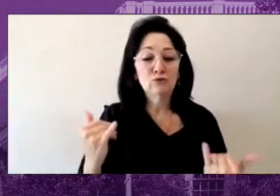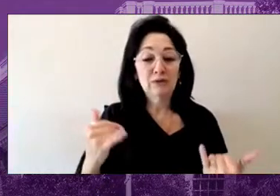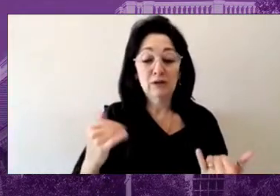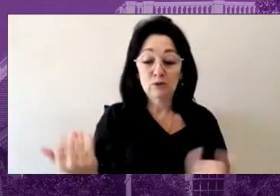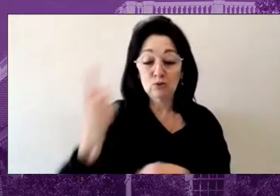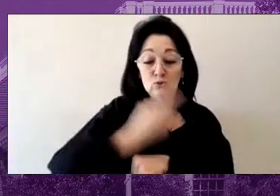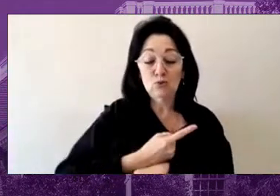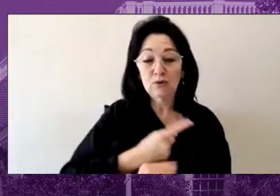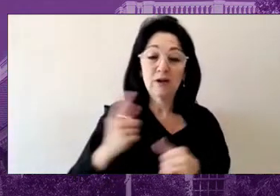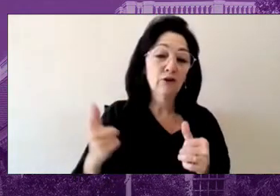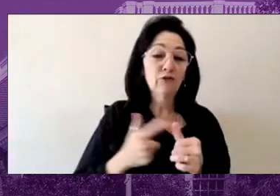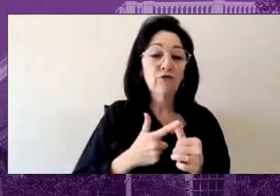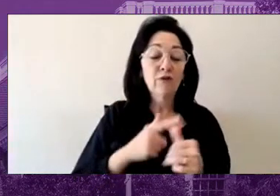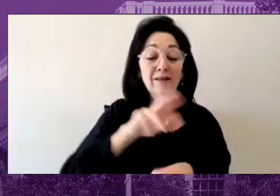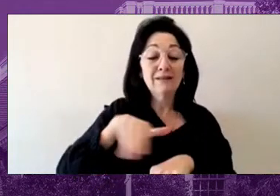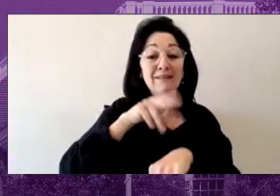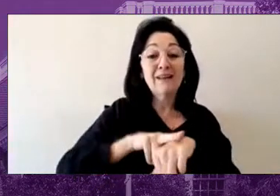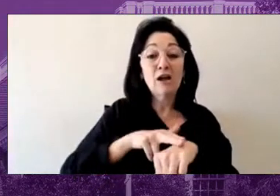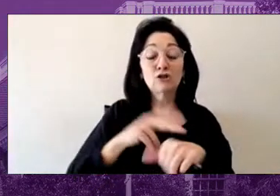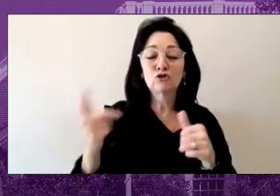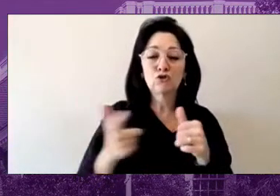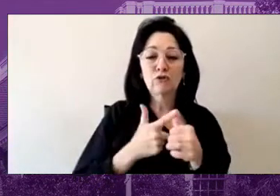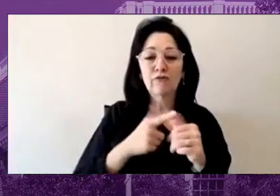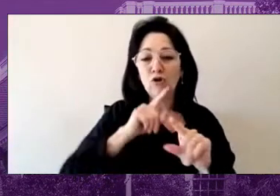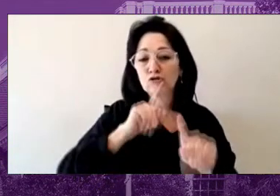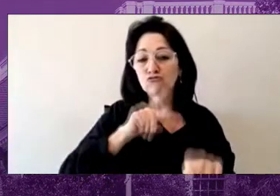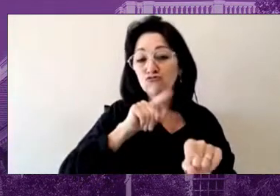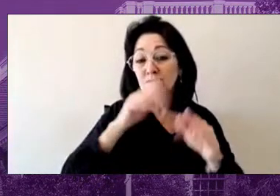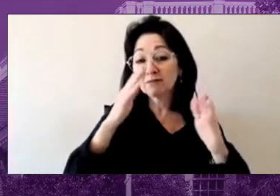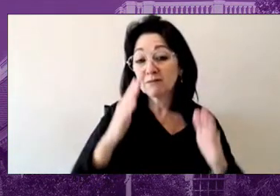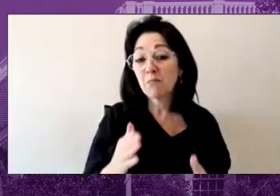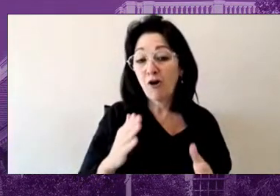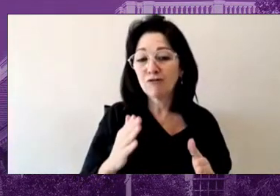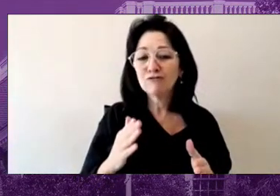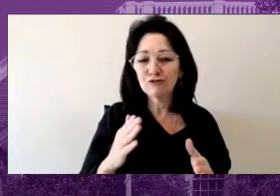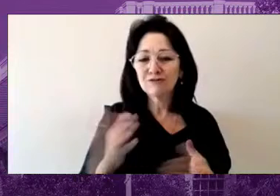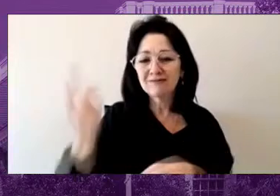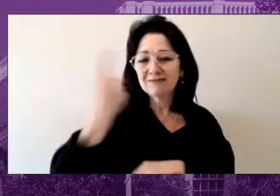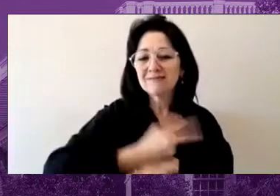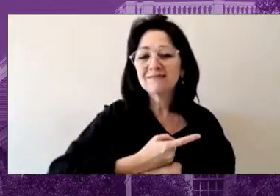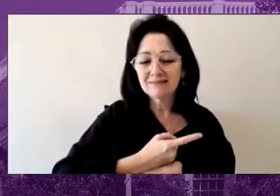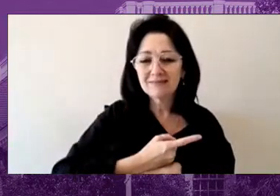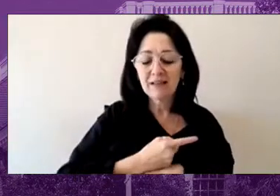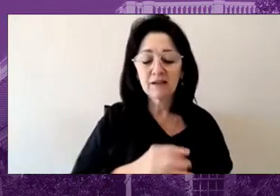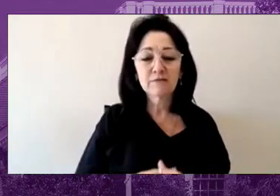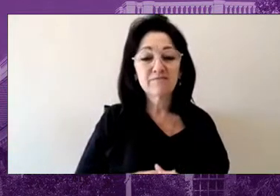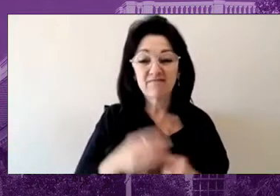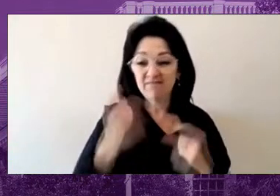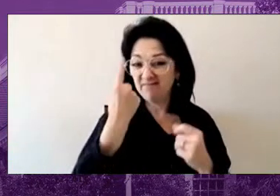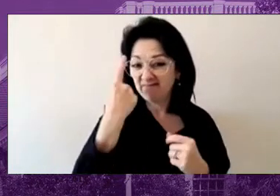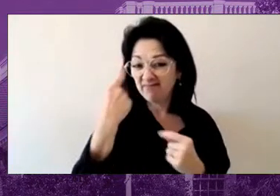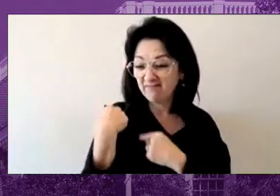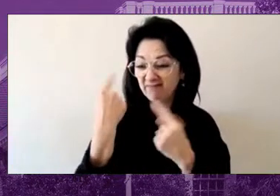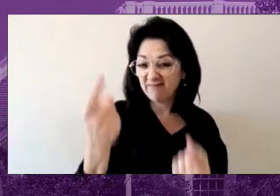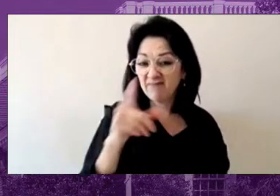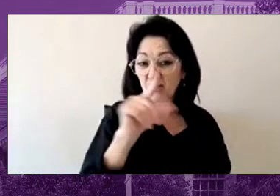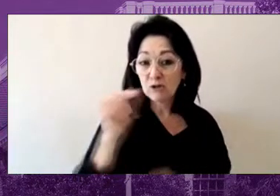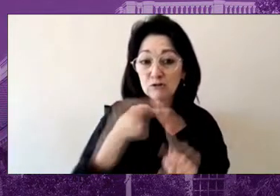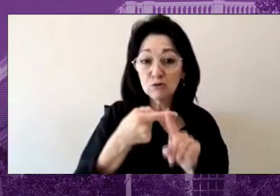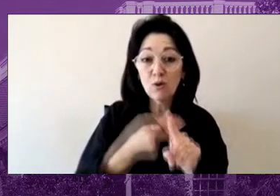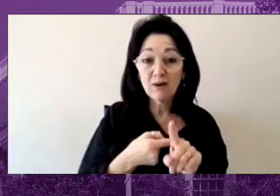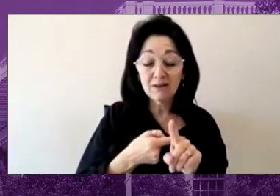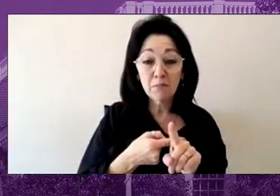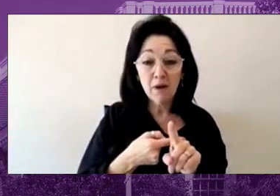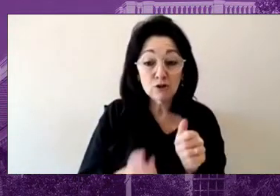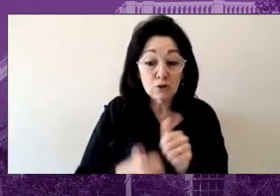that is important to recognize our first responders. The past 20 months and the majority of this year